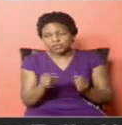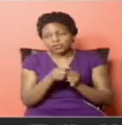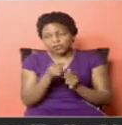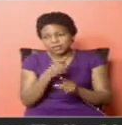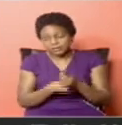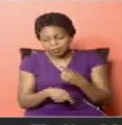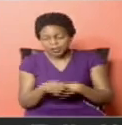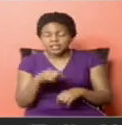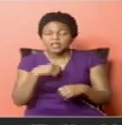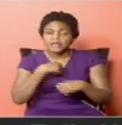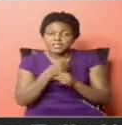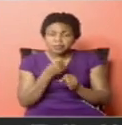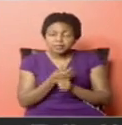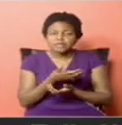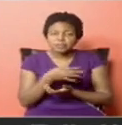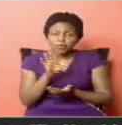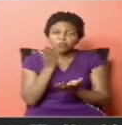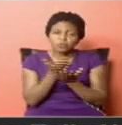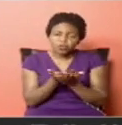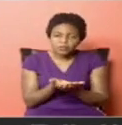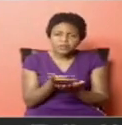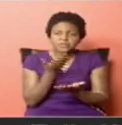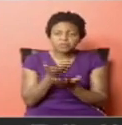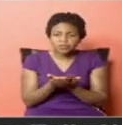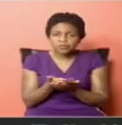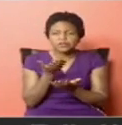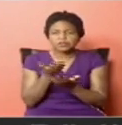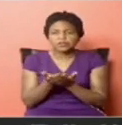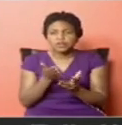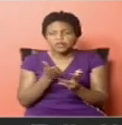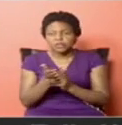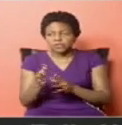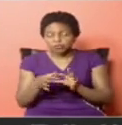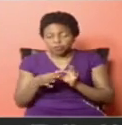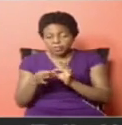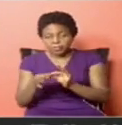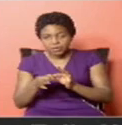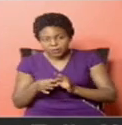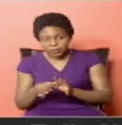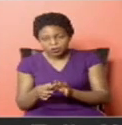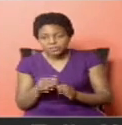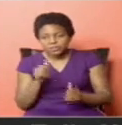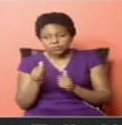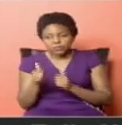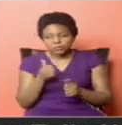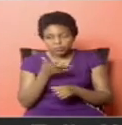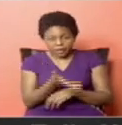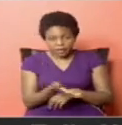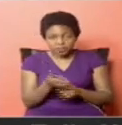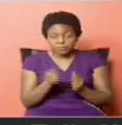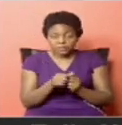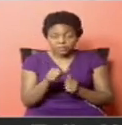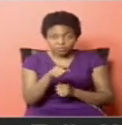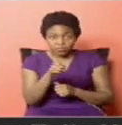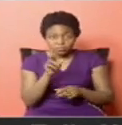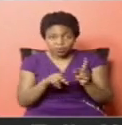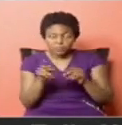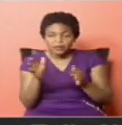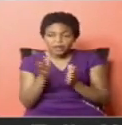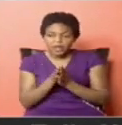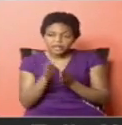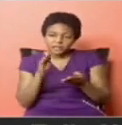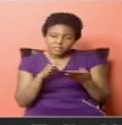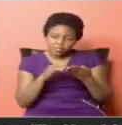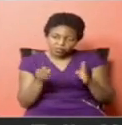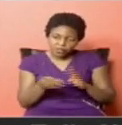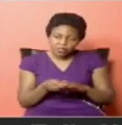number of appeals. And through the collaboration and cooperation that we had with them and other stakeholders, we were able